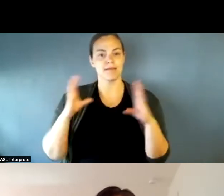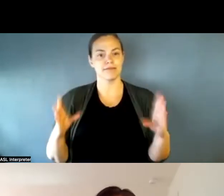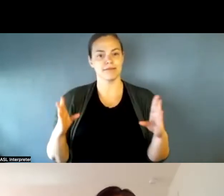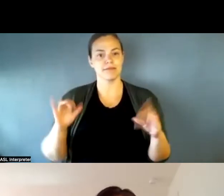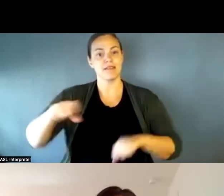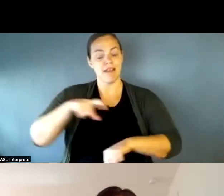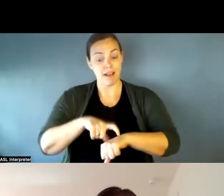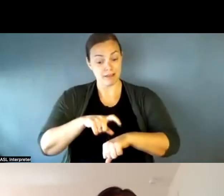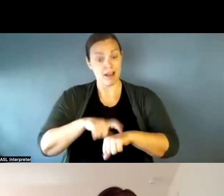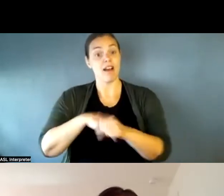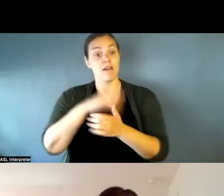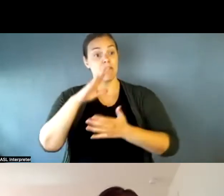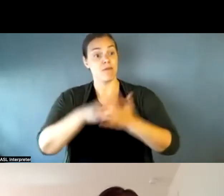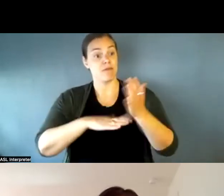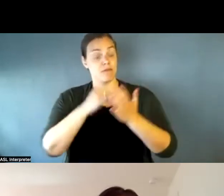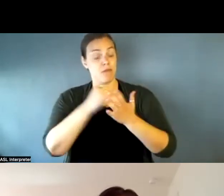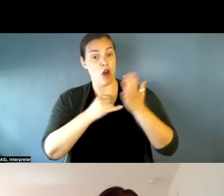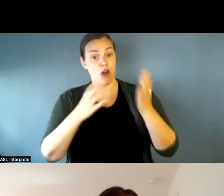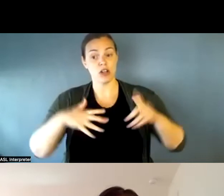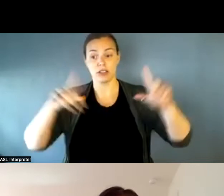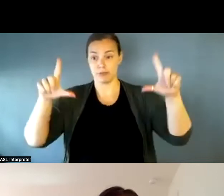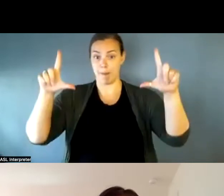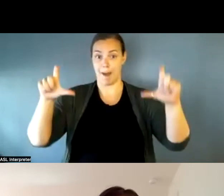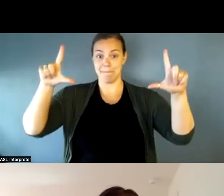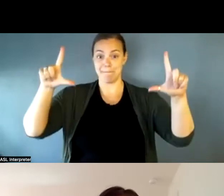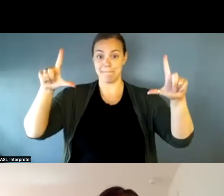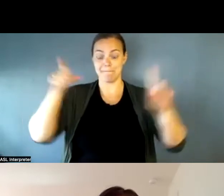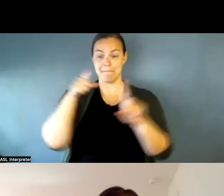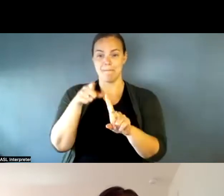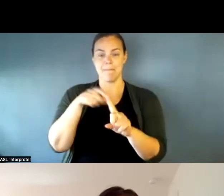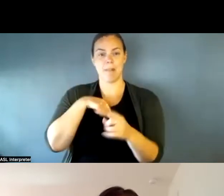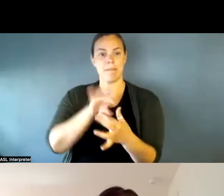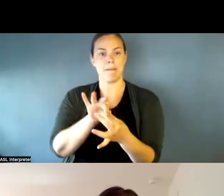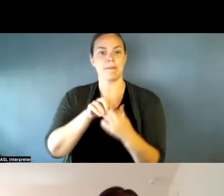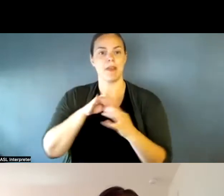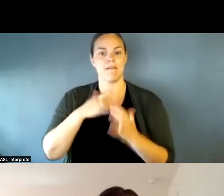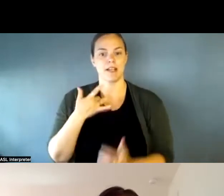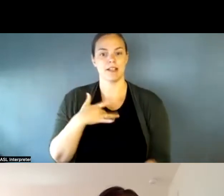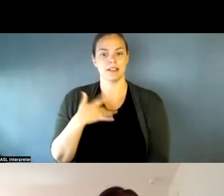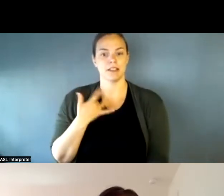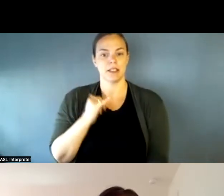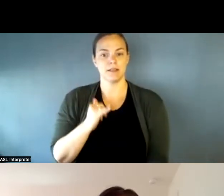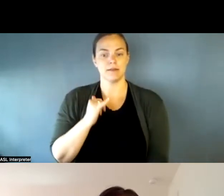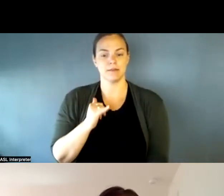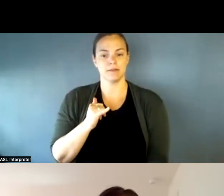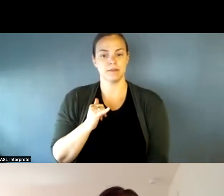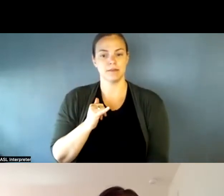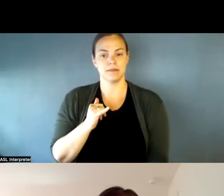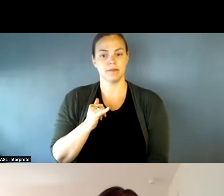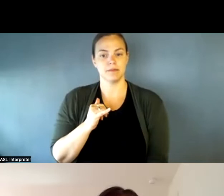or captured that image, they also had this feeling, to the extent that they wanted